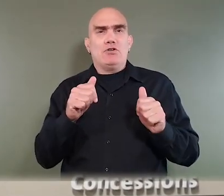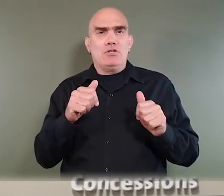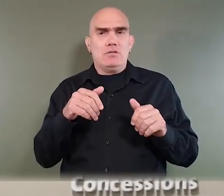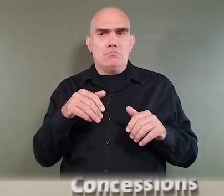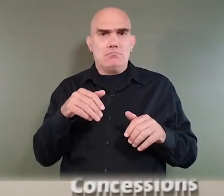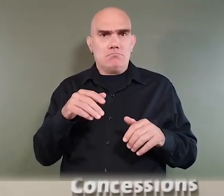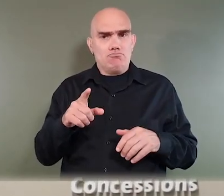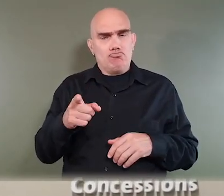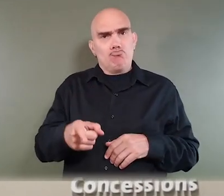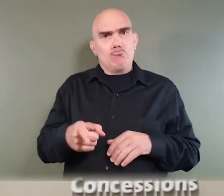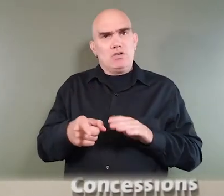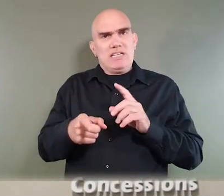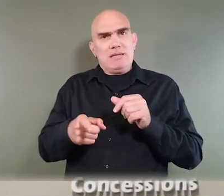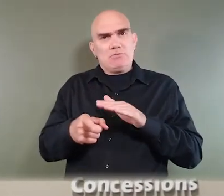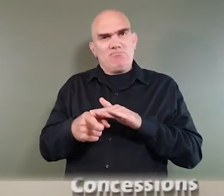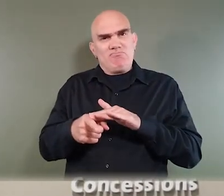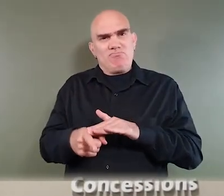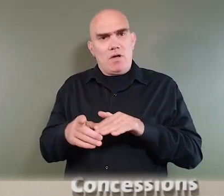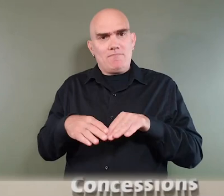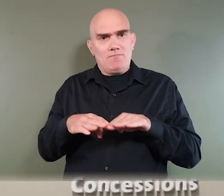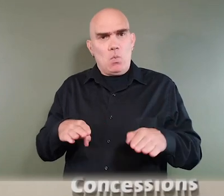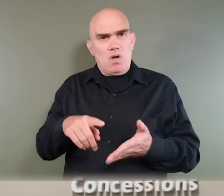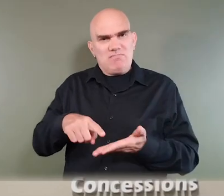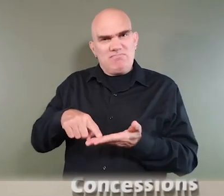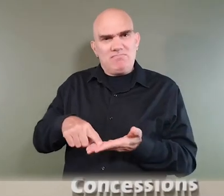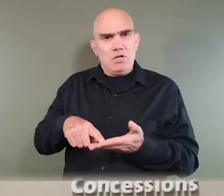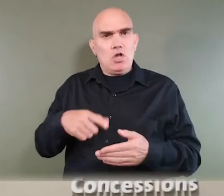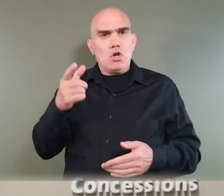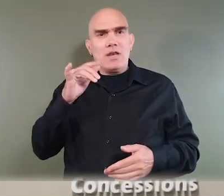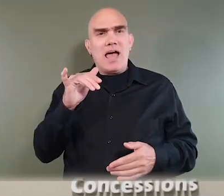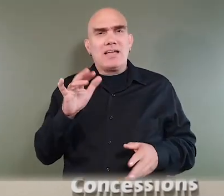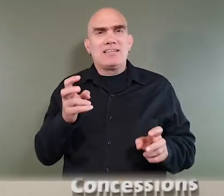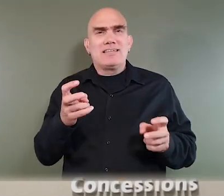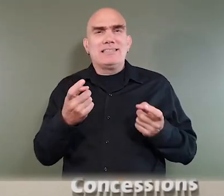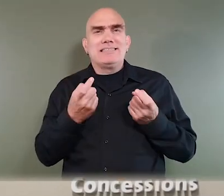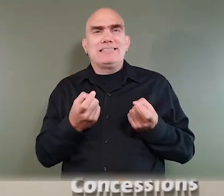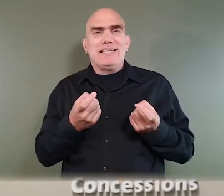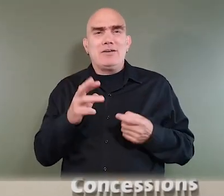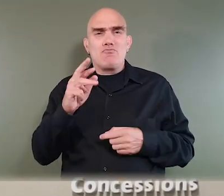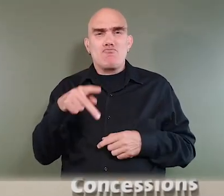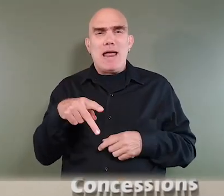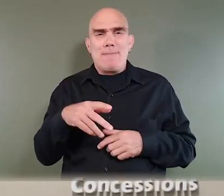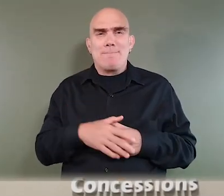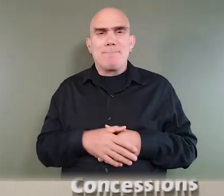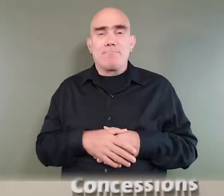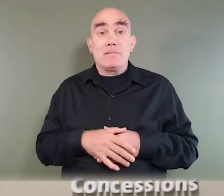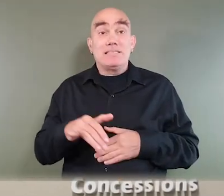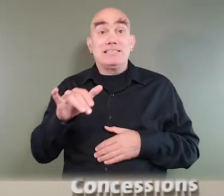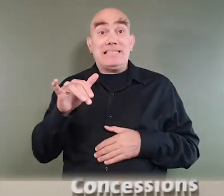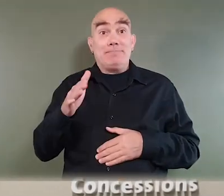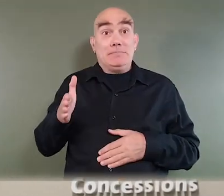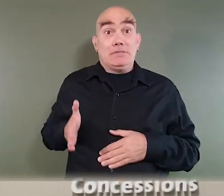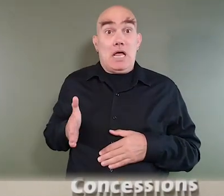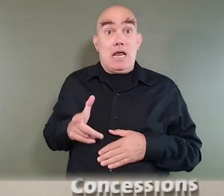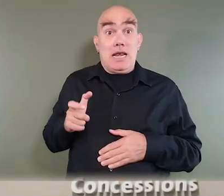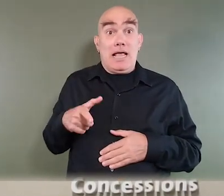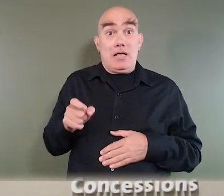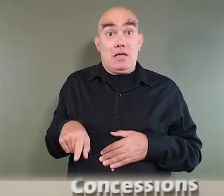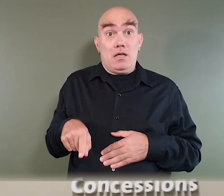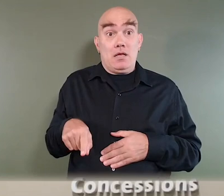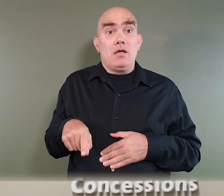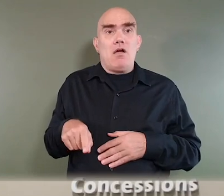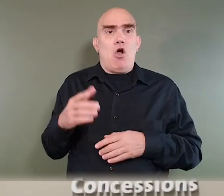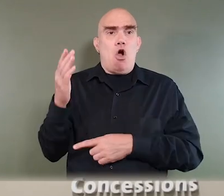floor. Right? It looks like a ski ramp. Take the same side arm and raise it up. Wave